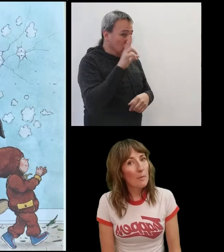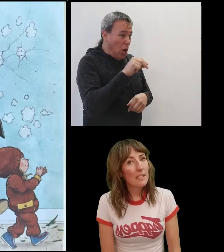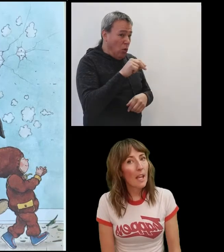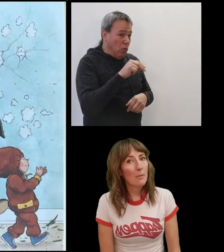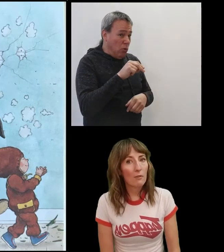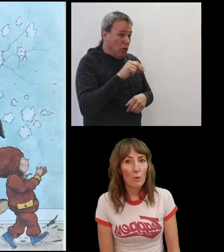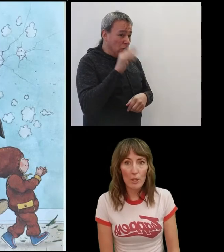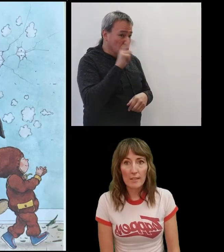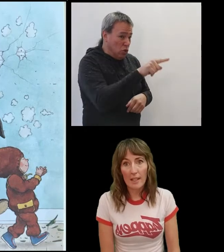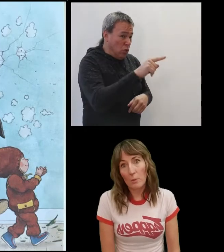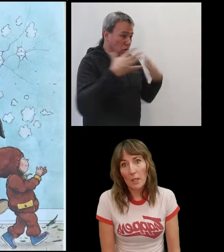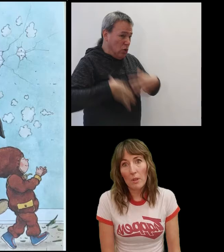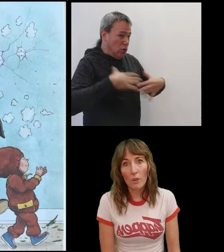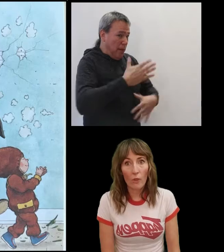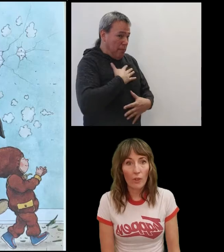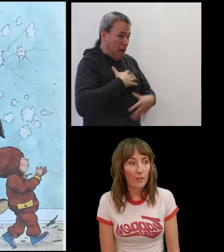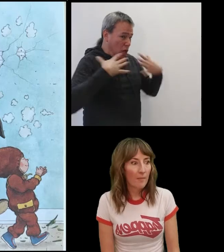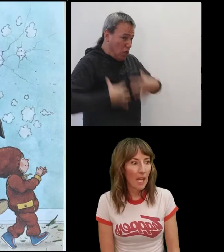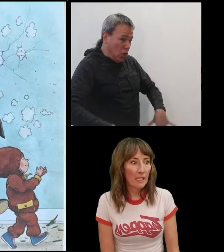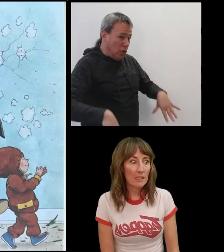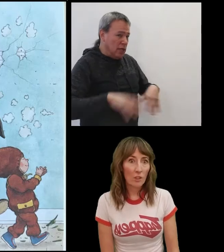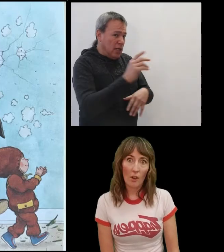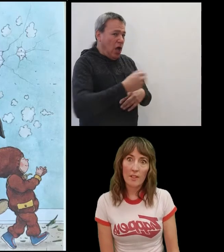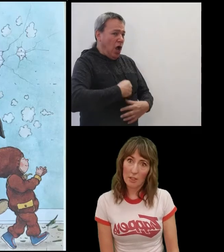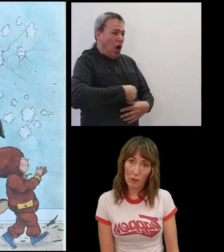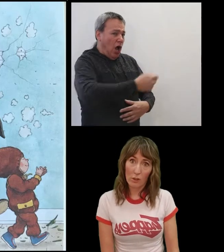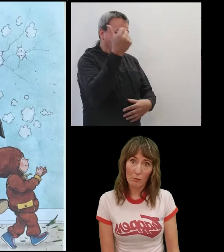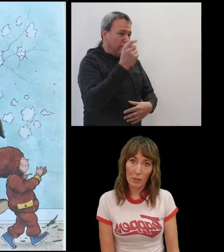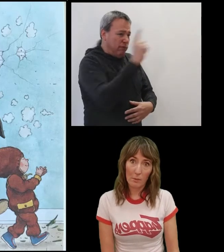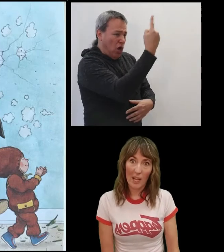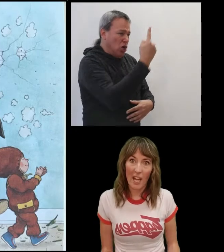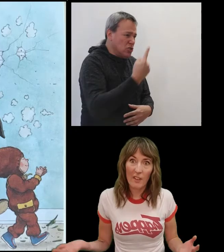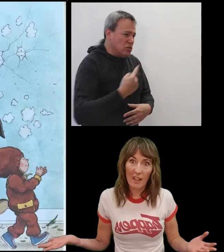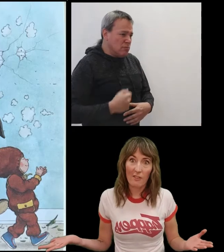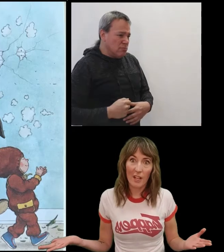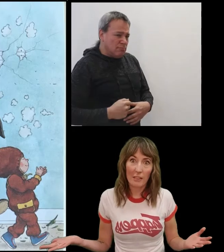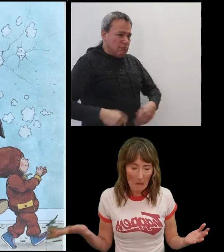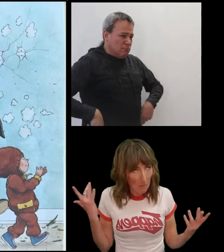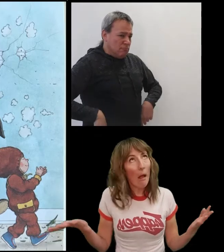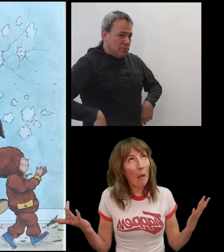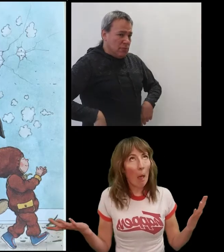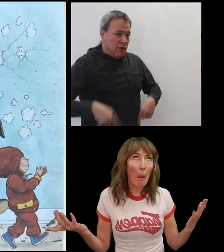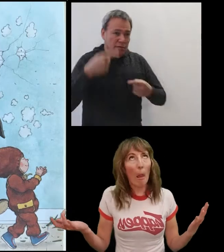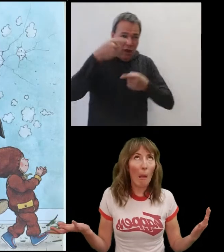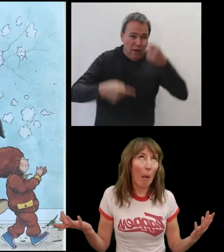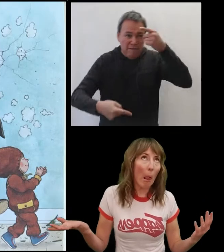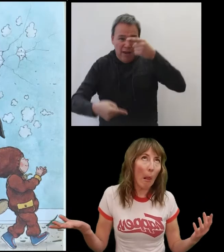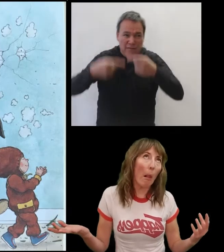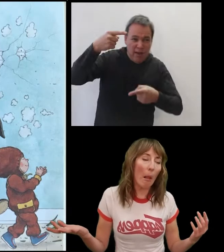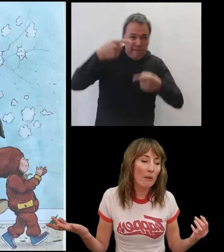So Thomas came in from recess when it was over, and he saw the teacher and the principal having a fight.